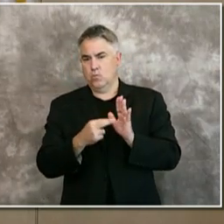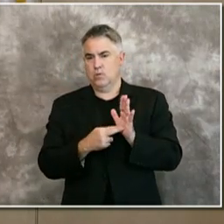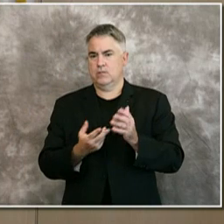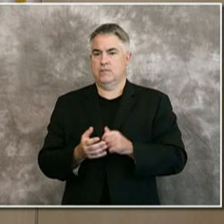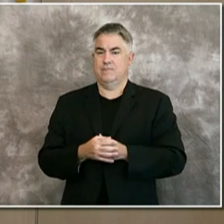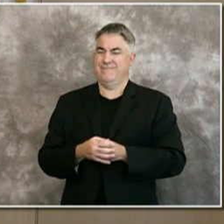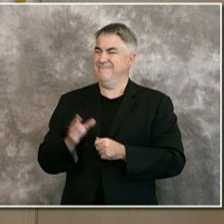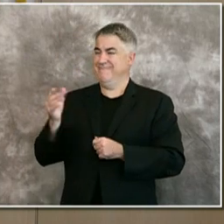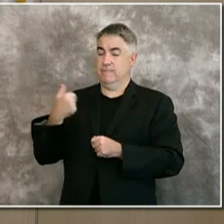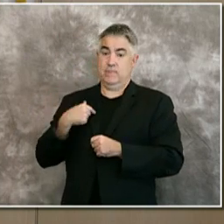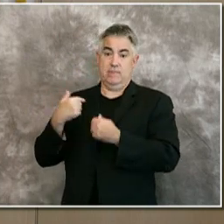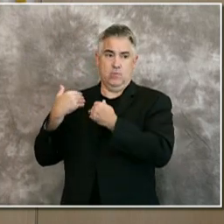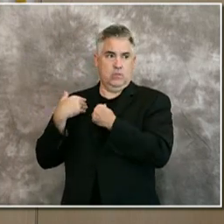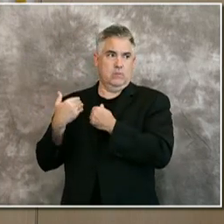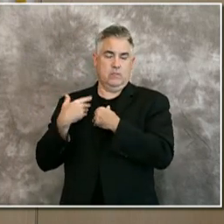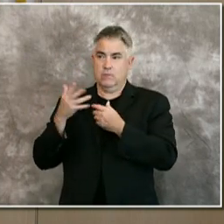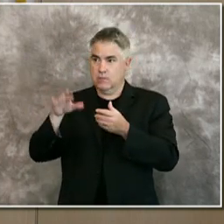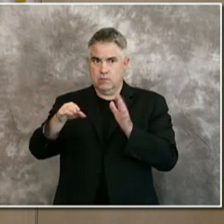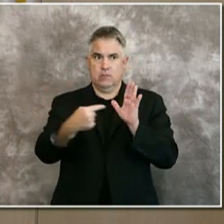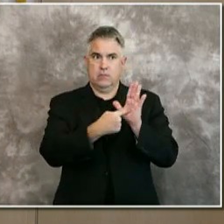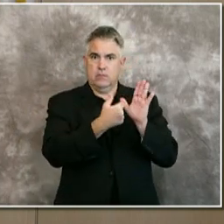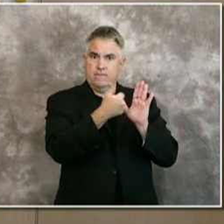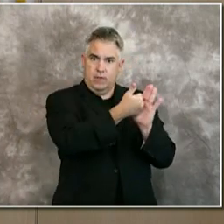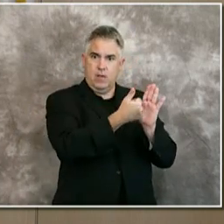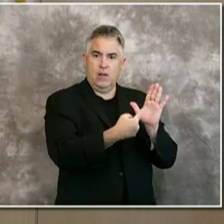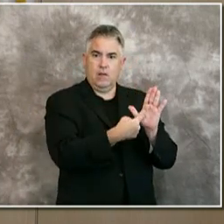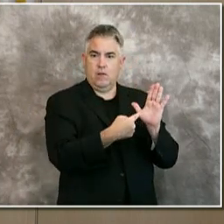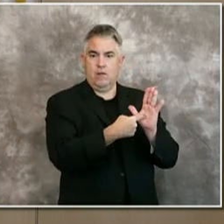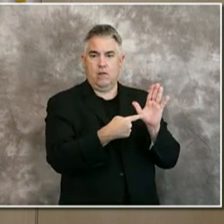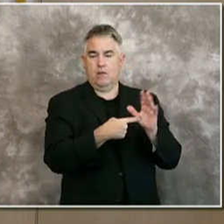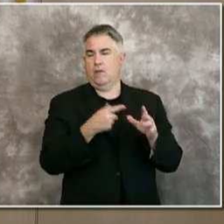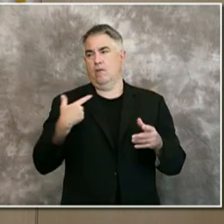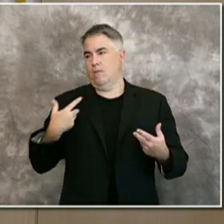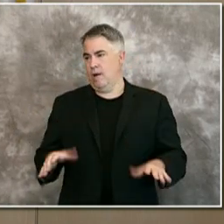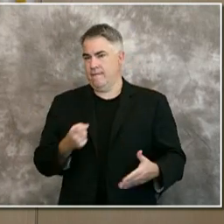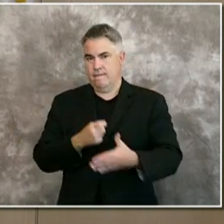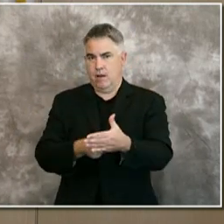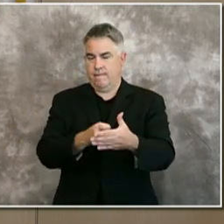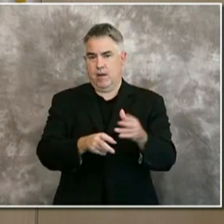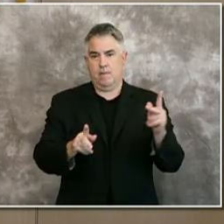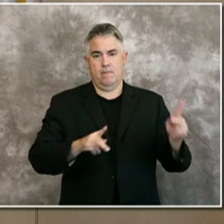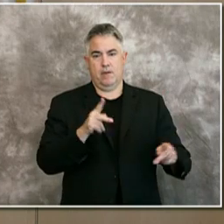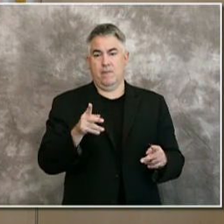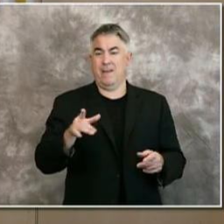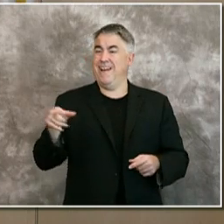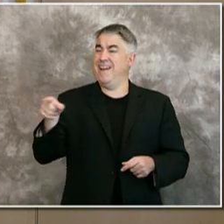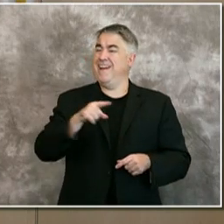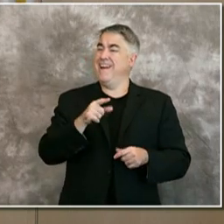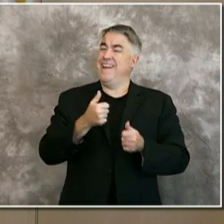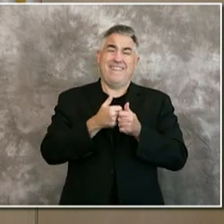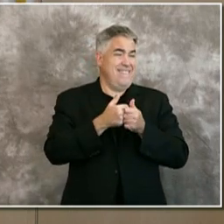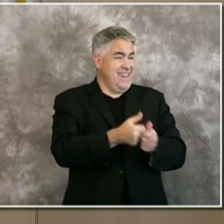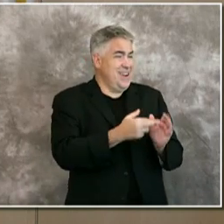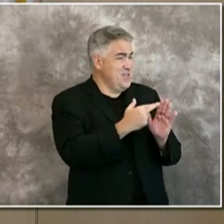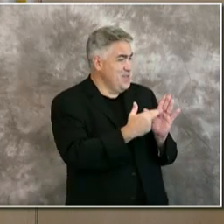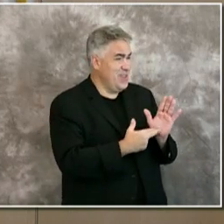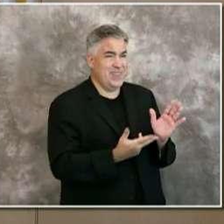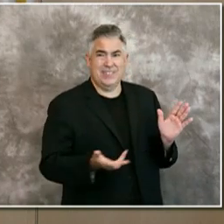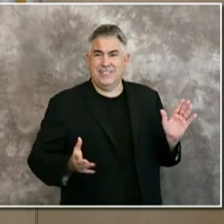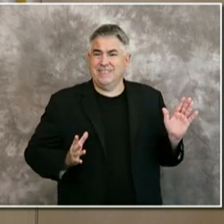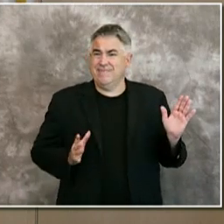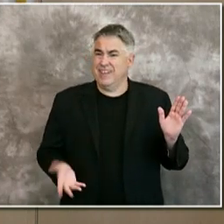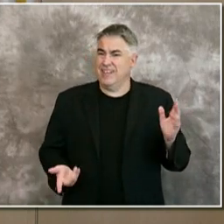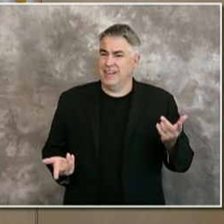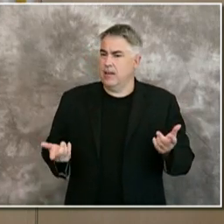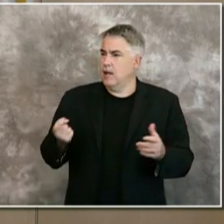play, and we certainly don't want to fine people, and if they follow the guidelines, that won't be necessary.